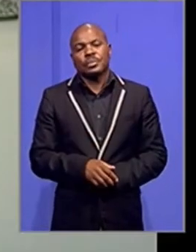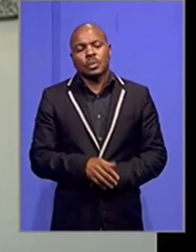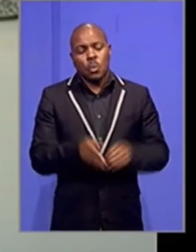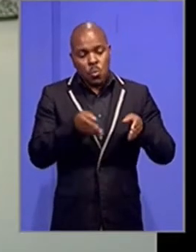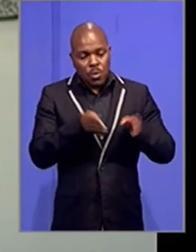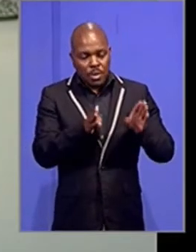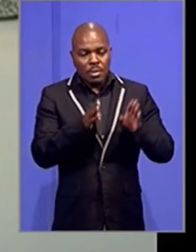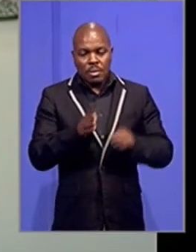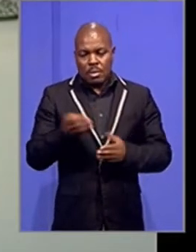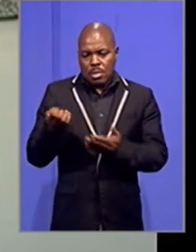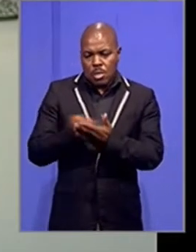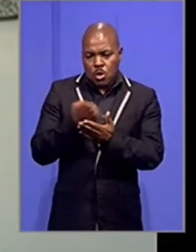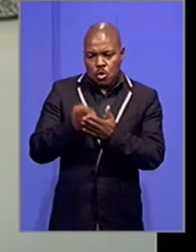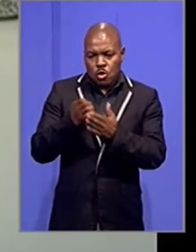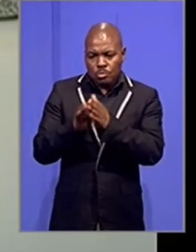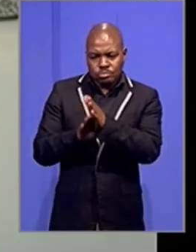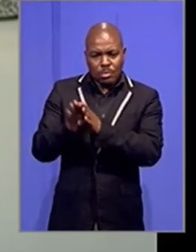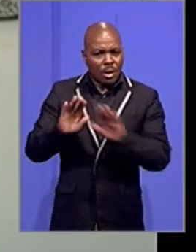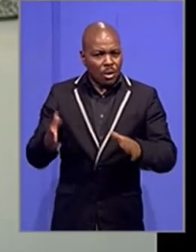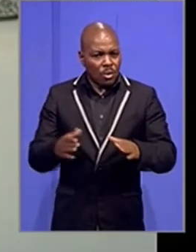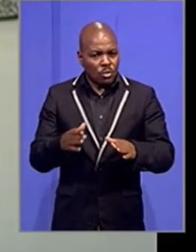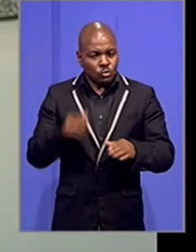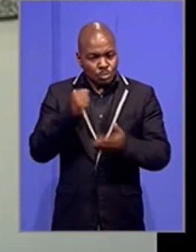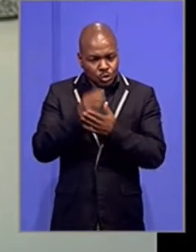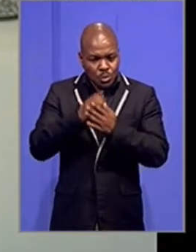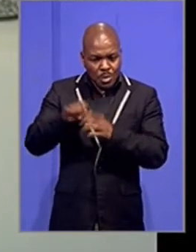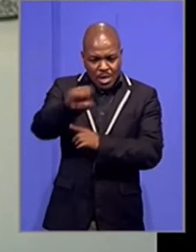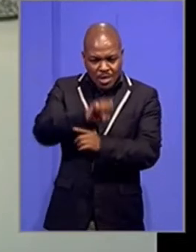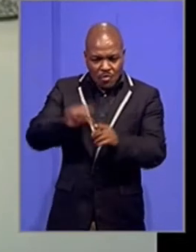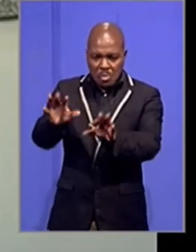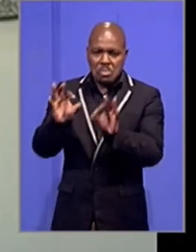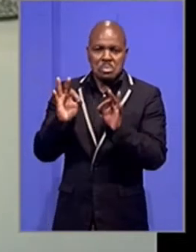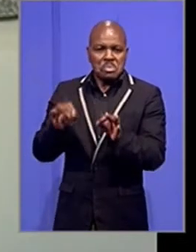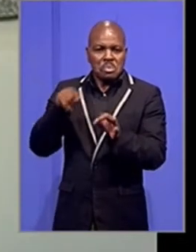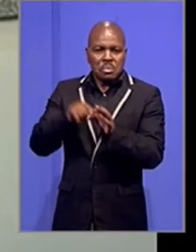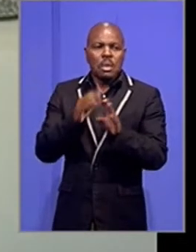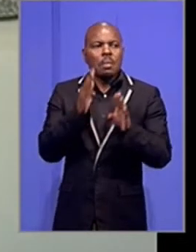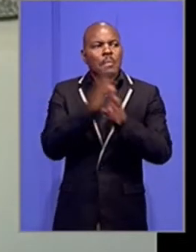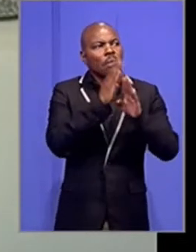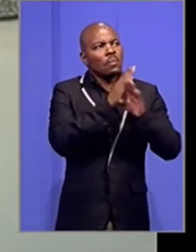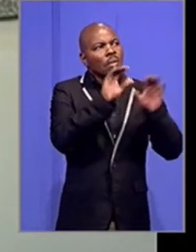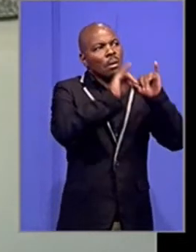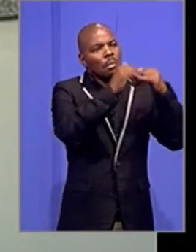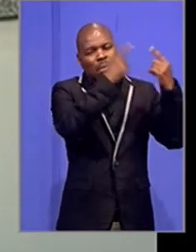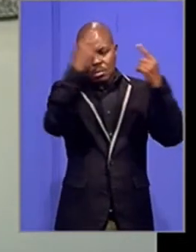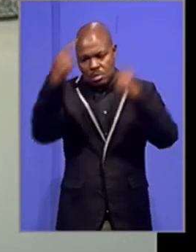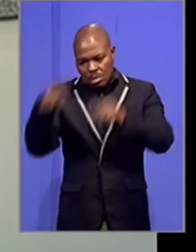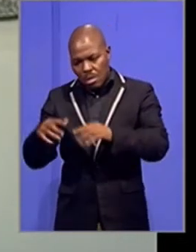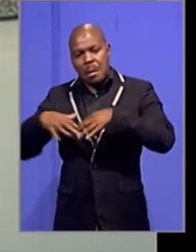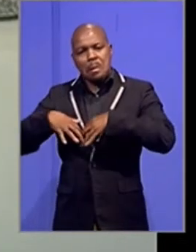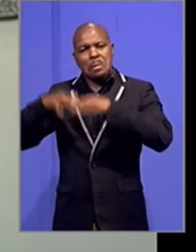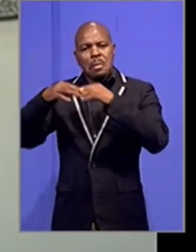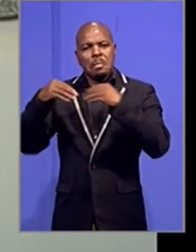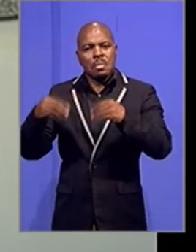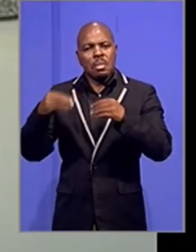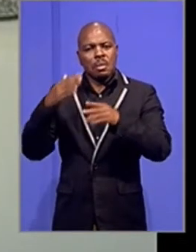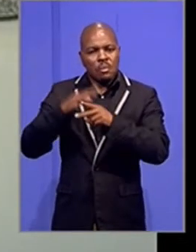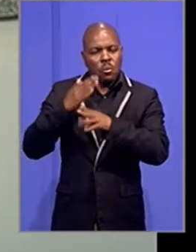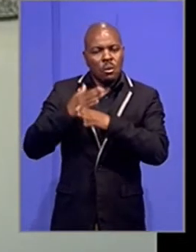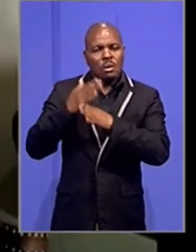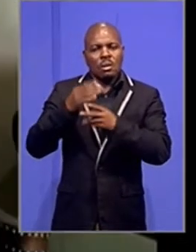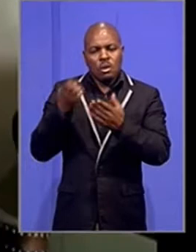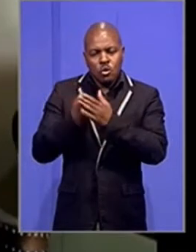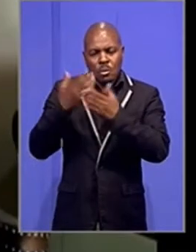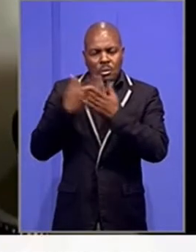the economy by creating a conducive environment for the private sector to create jobs and get the economy